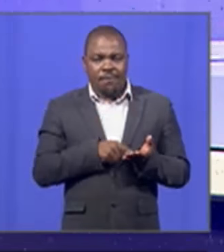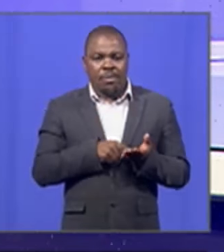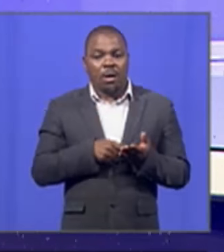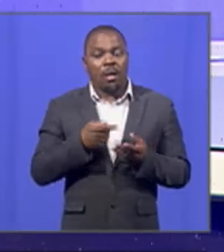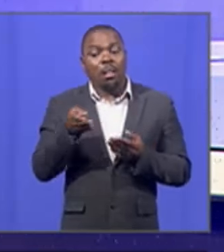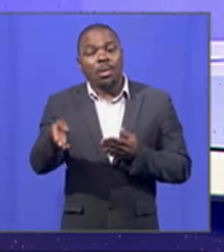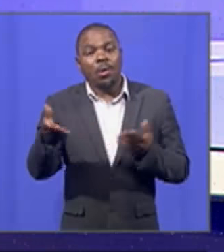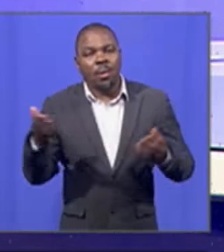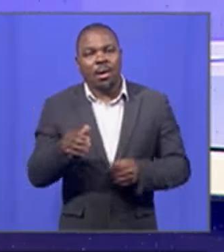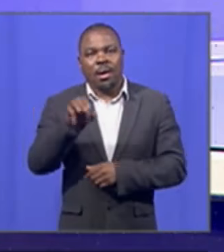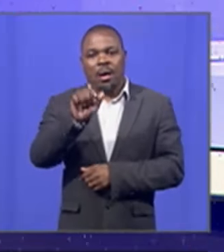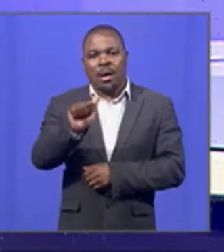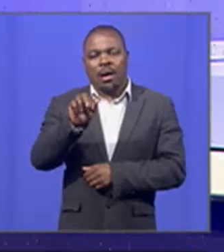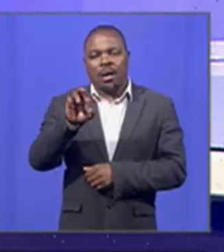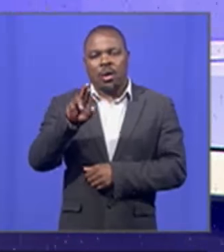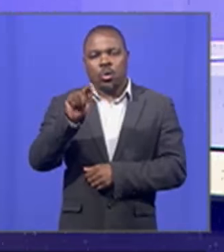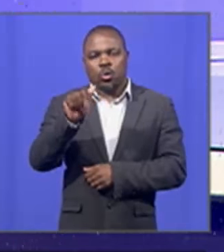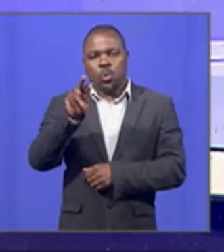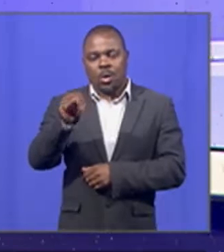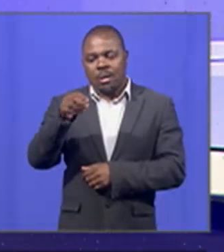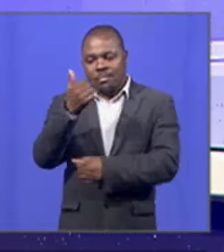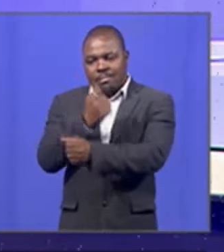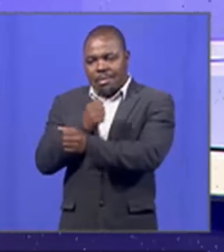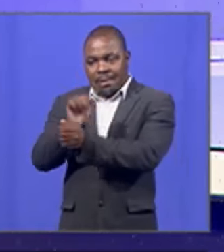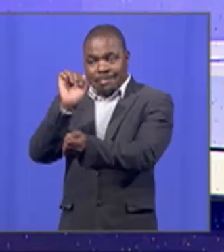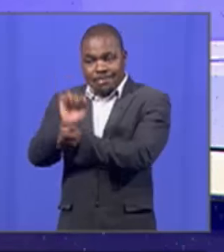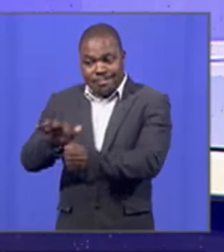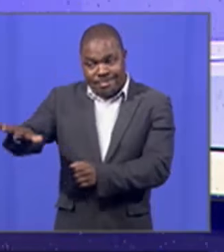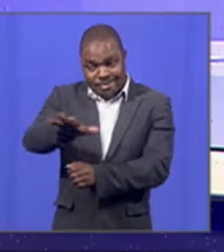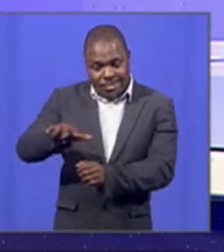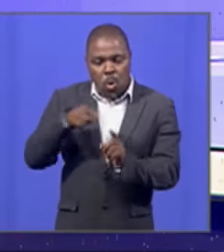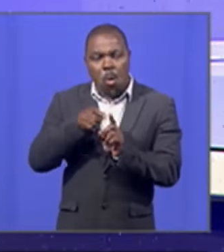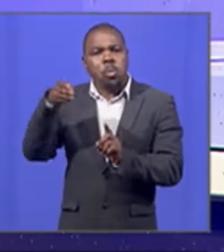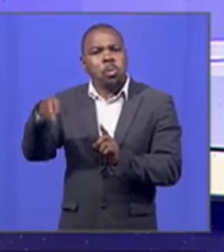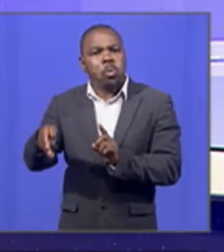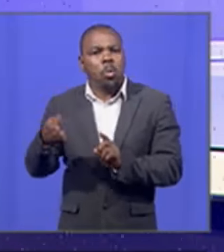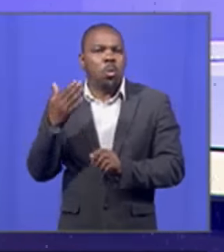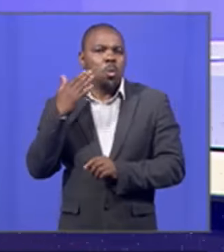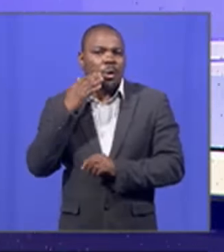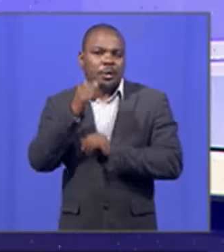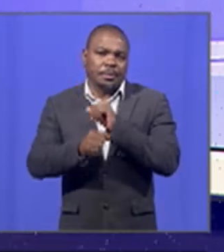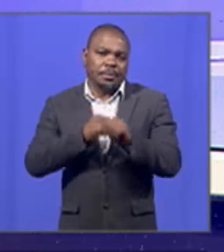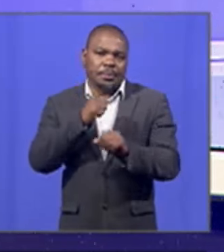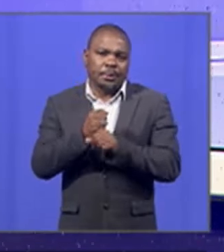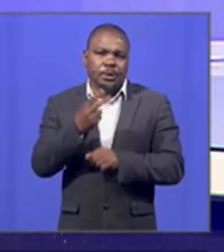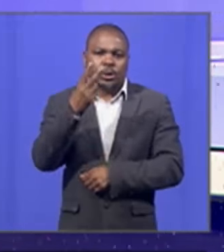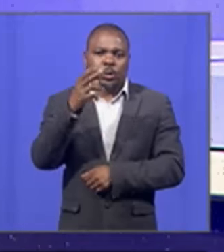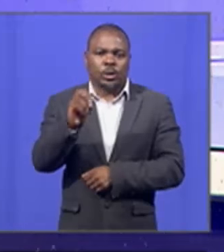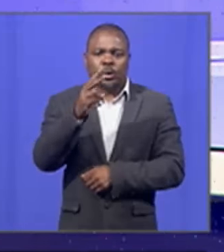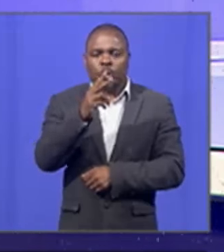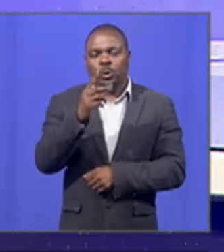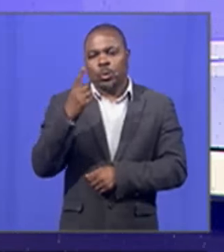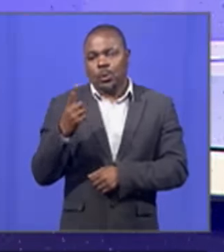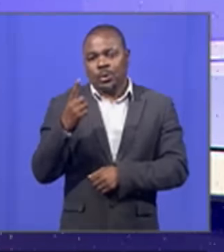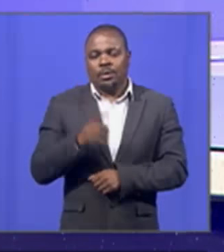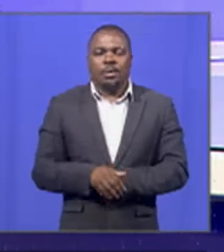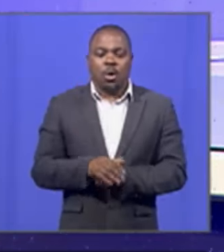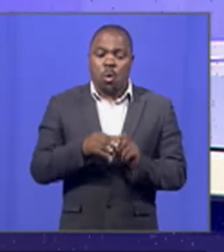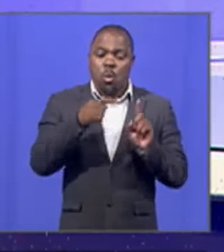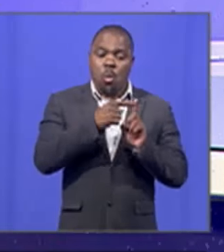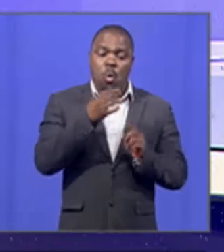ka Ireton ka borwa bja Johannesburg kgweding ya Mosegamanye ka ngwaga wa 2021. Nku o